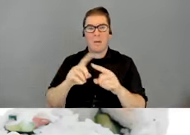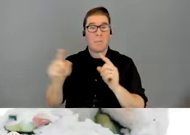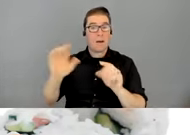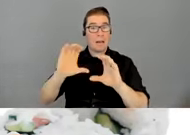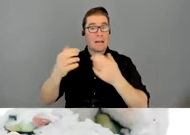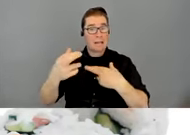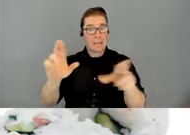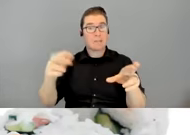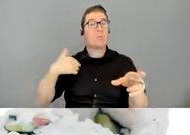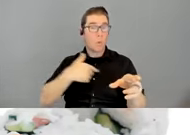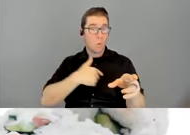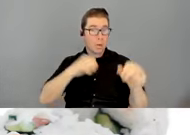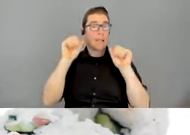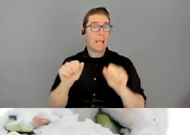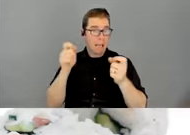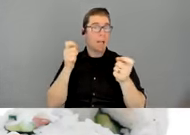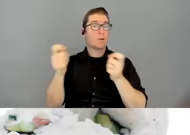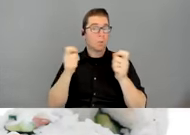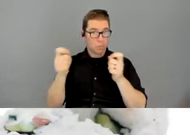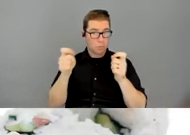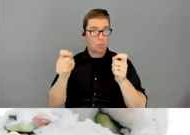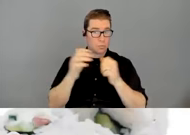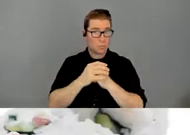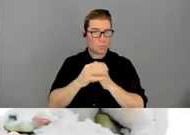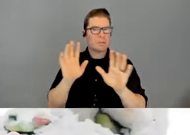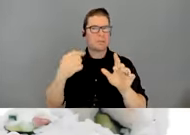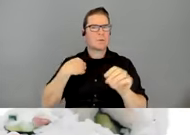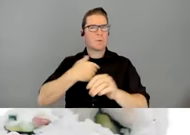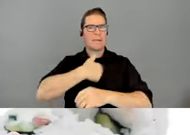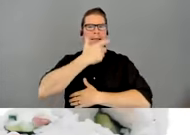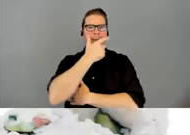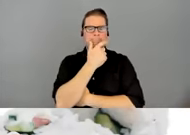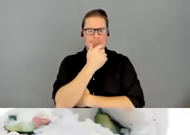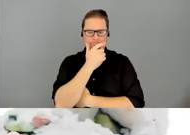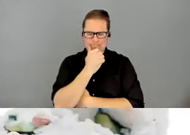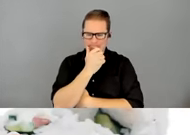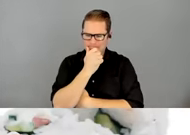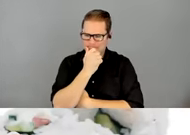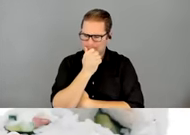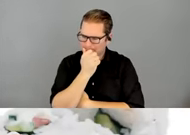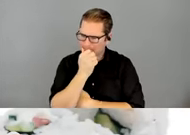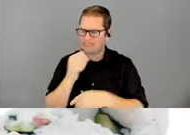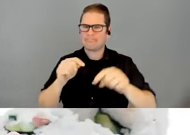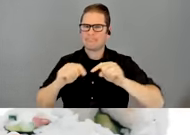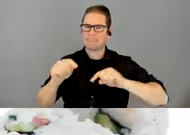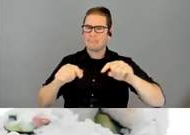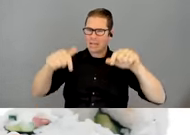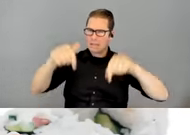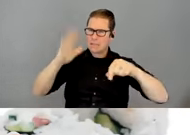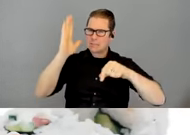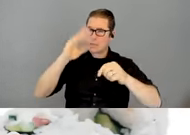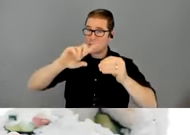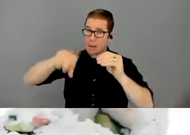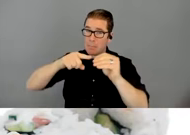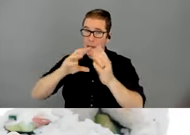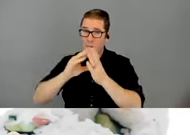classrooms. So we started backing up and realizing that it really wasn't a presentation about student discipline. It's